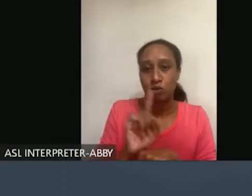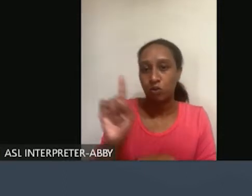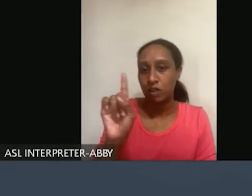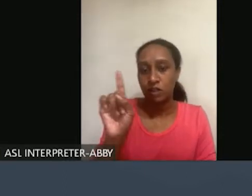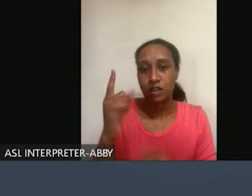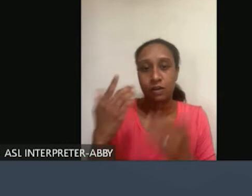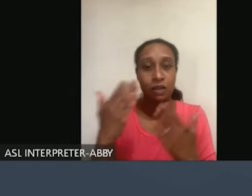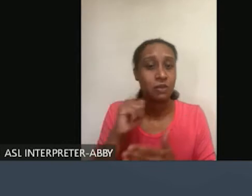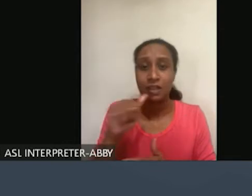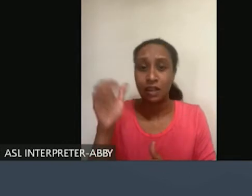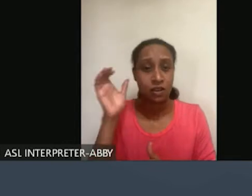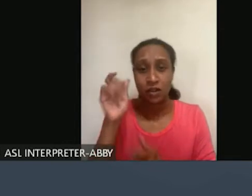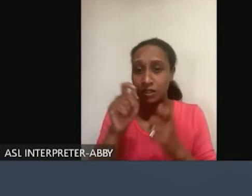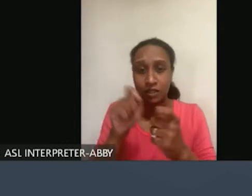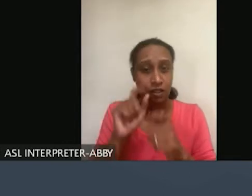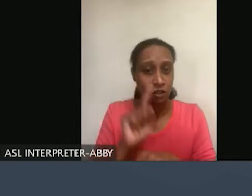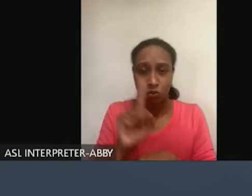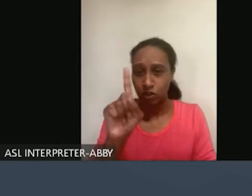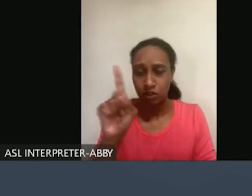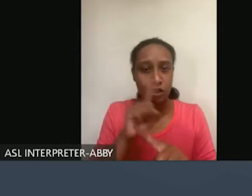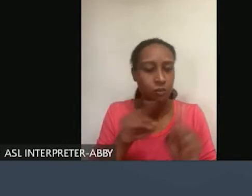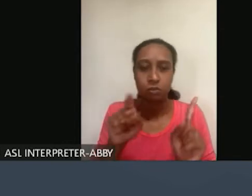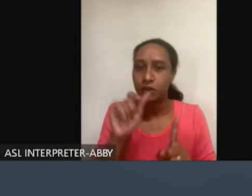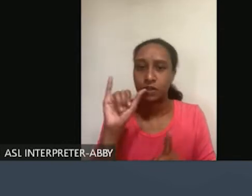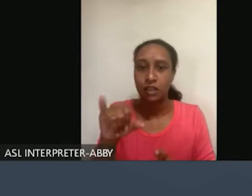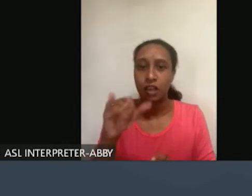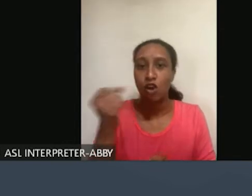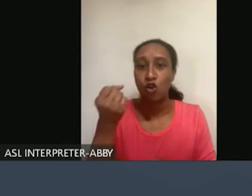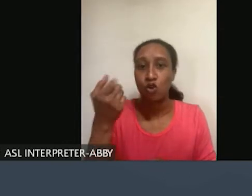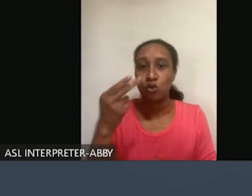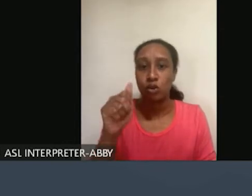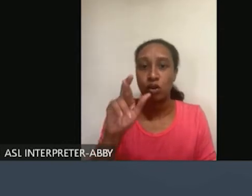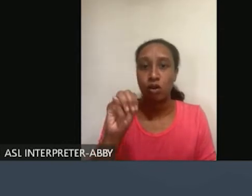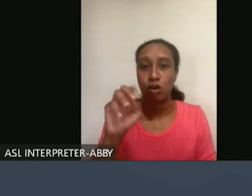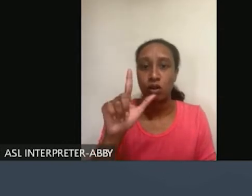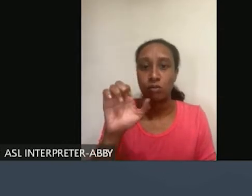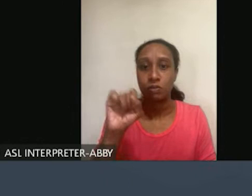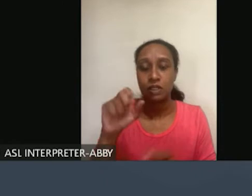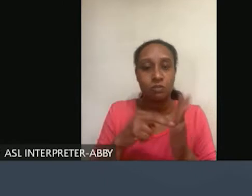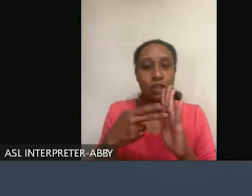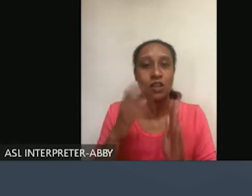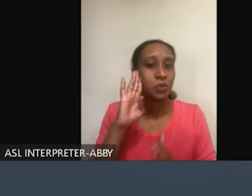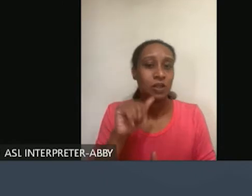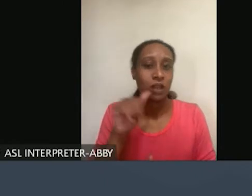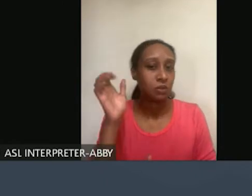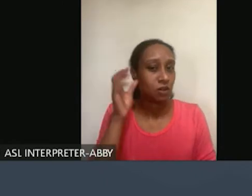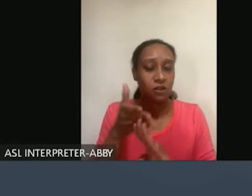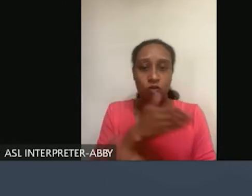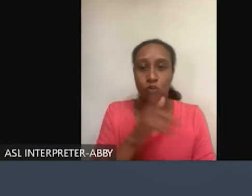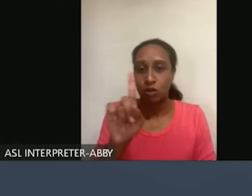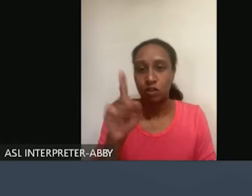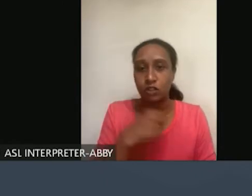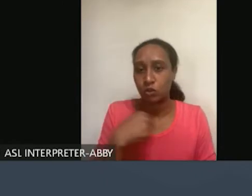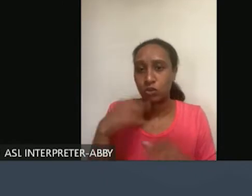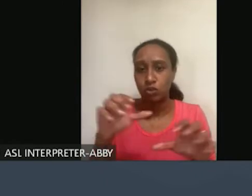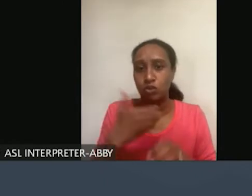be heard exactly at 1 o'clock, but hold harmless means it will not be heard before 1 o'clock. So we will do the best we can